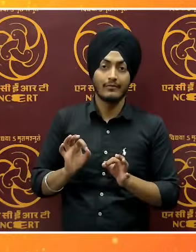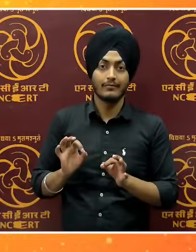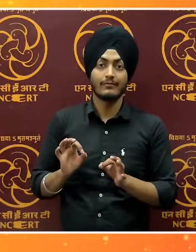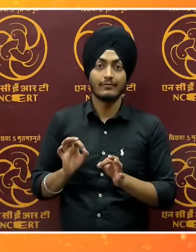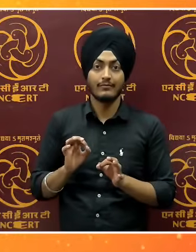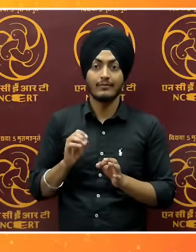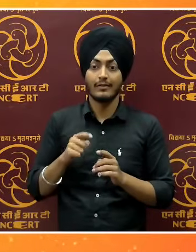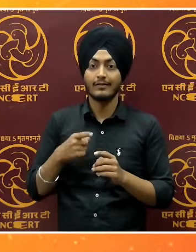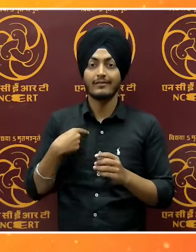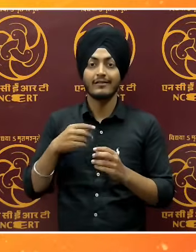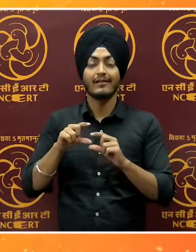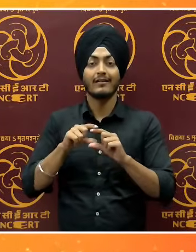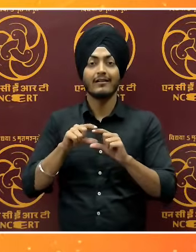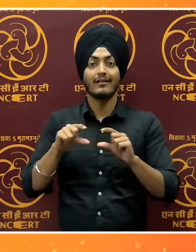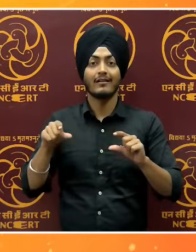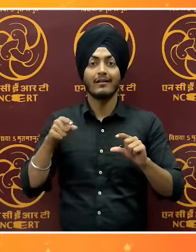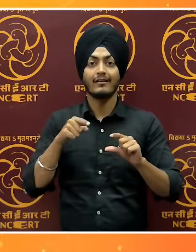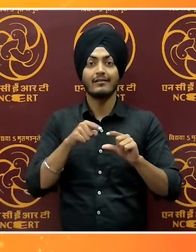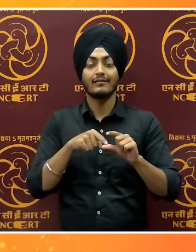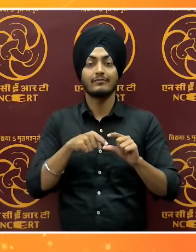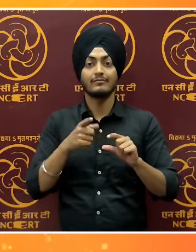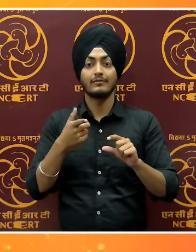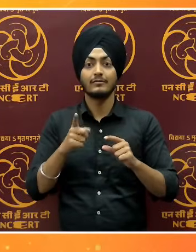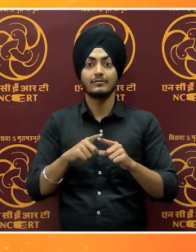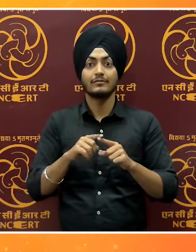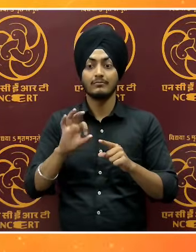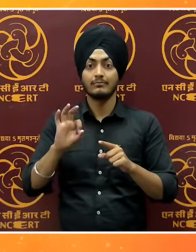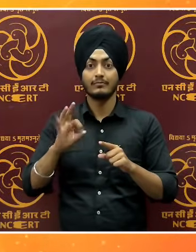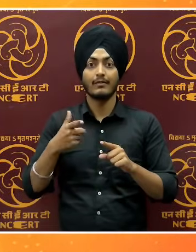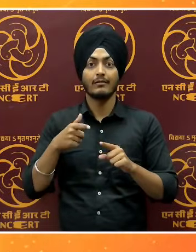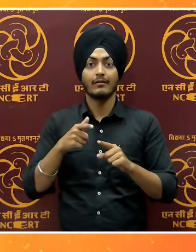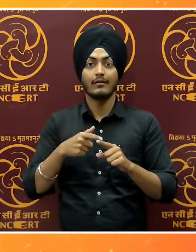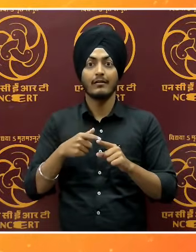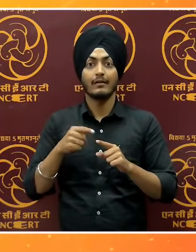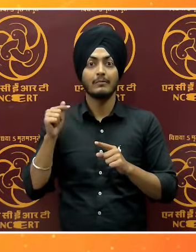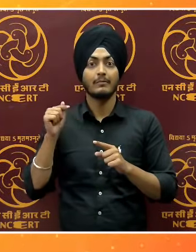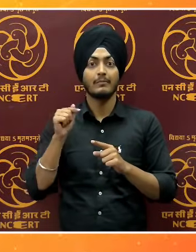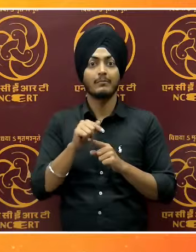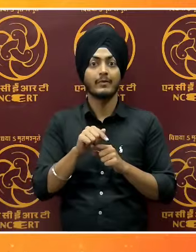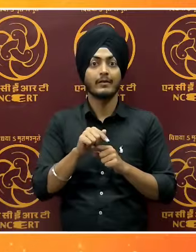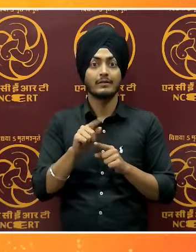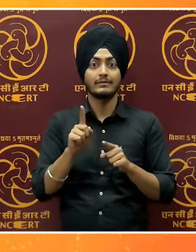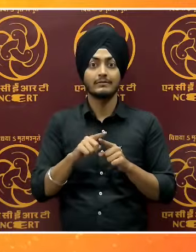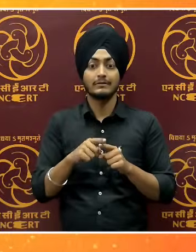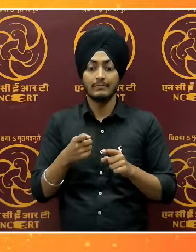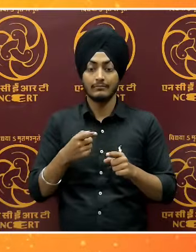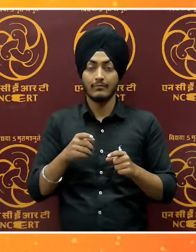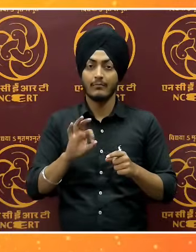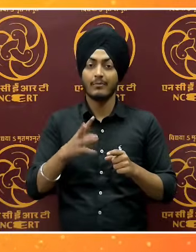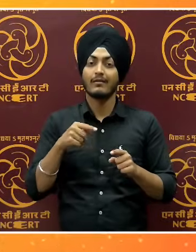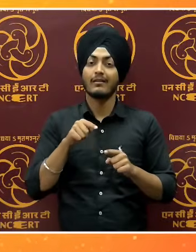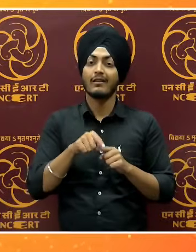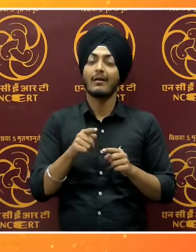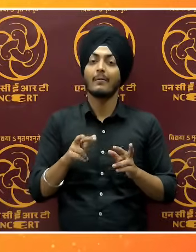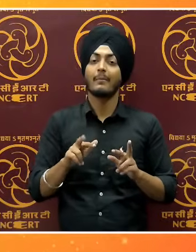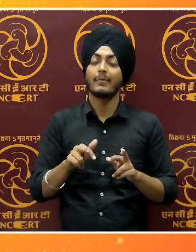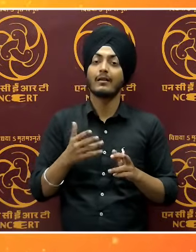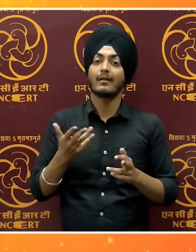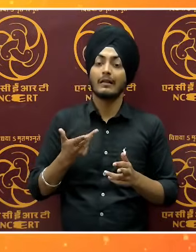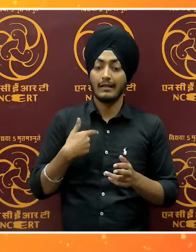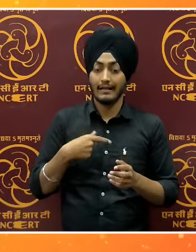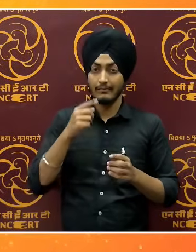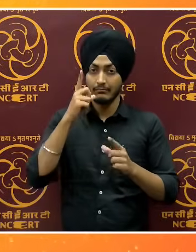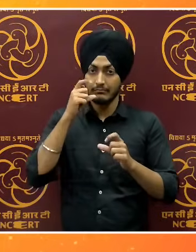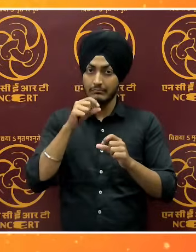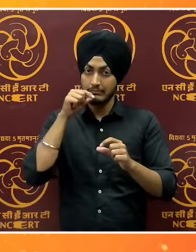is a tube where electron beams are created. Electron beams means charged particle. When fast moving electron